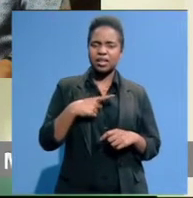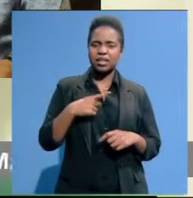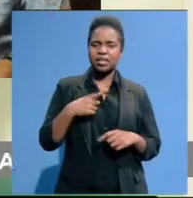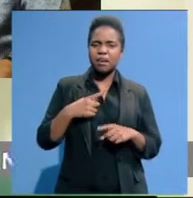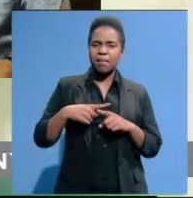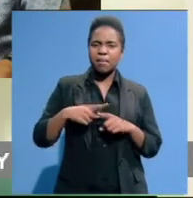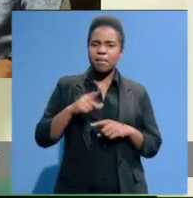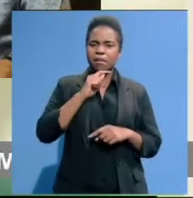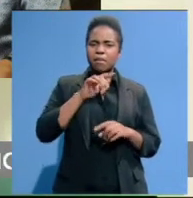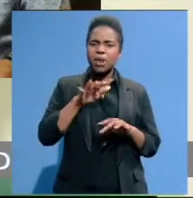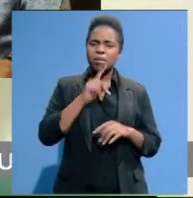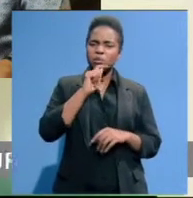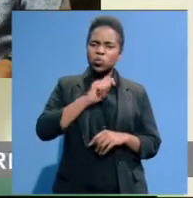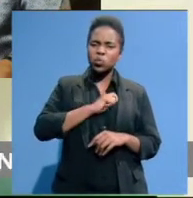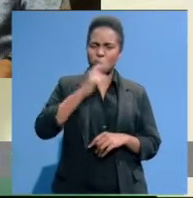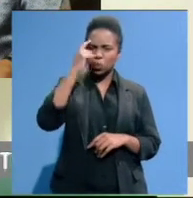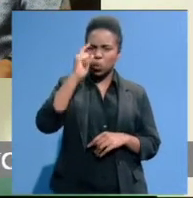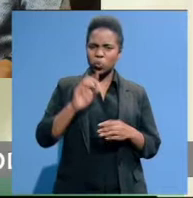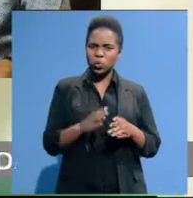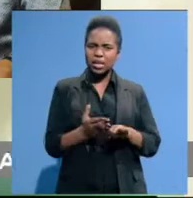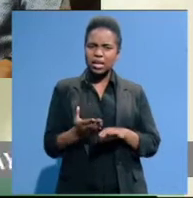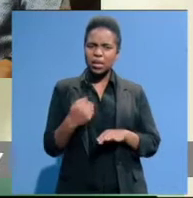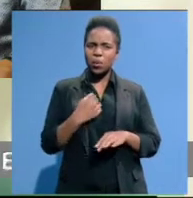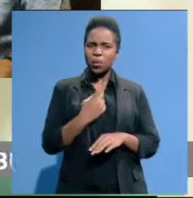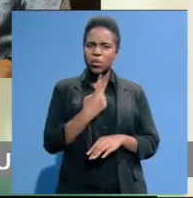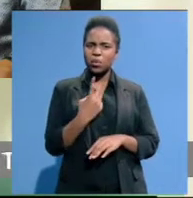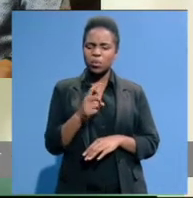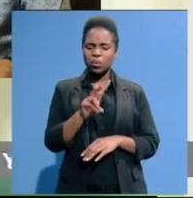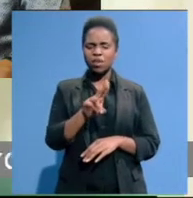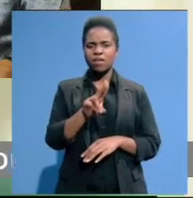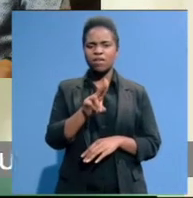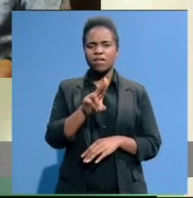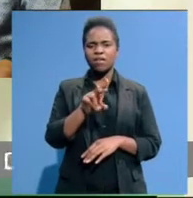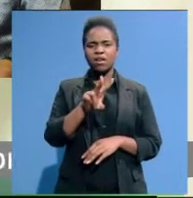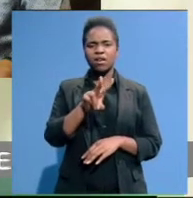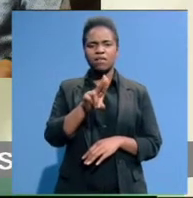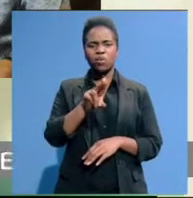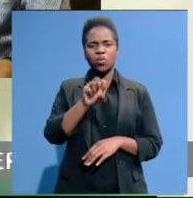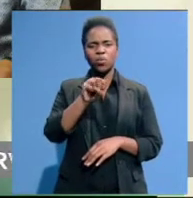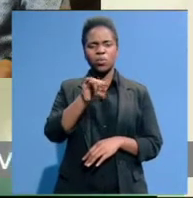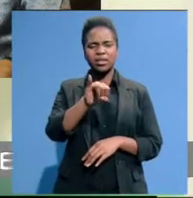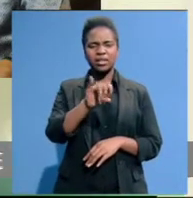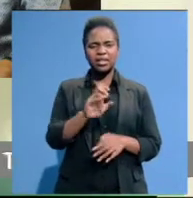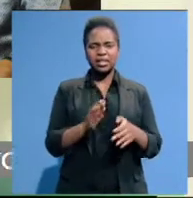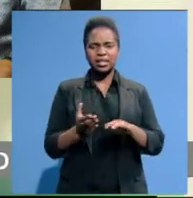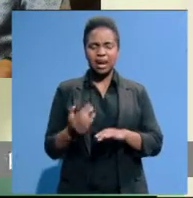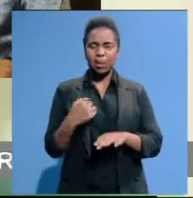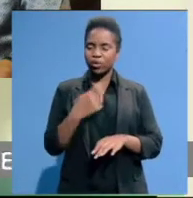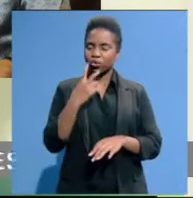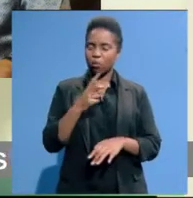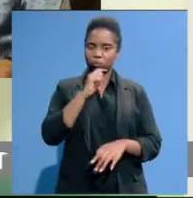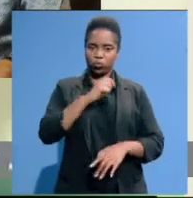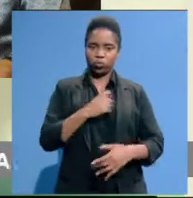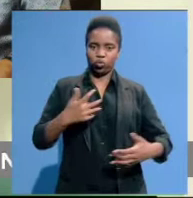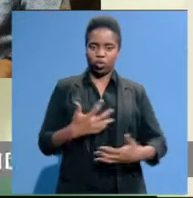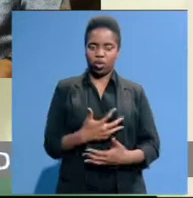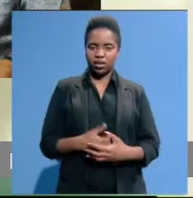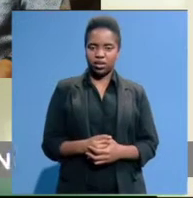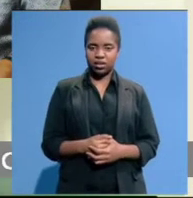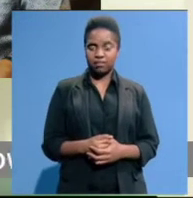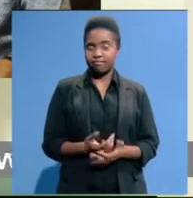pass there, bring some other people, but I never entered, but this was the first time. And when I came in, all the people look at me, especially the ones who